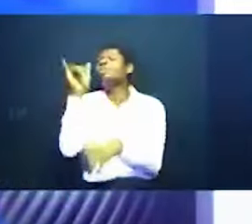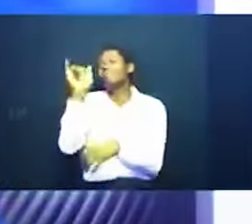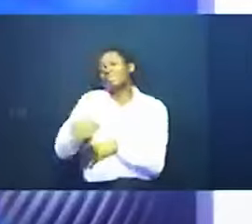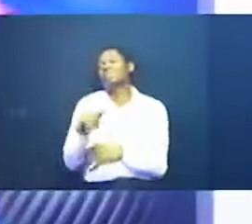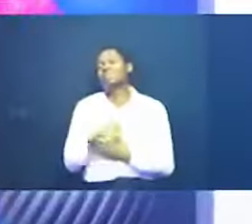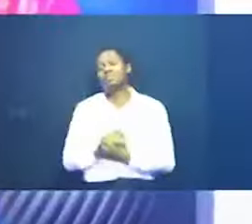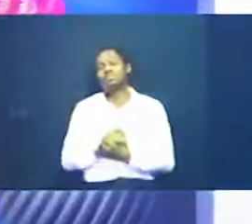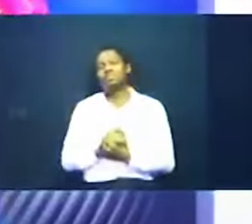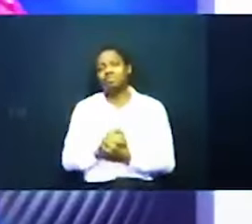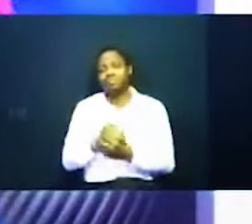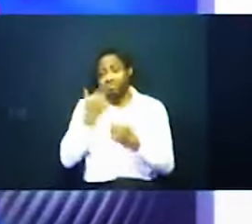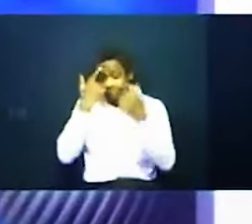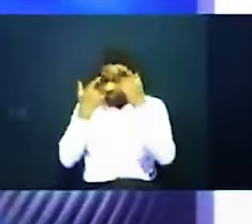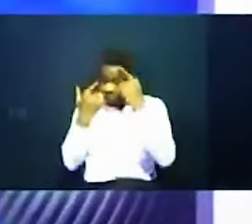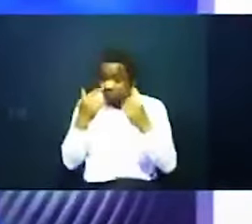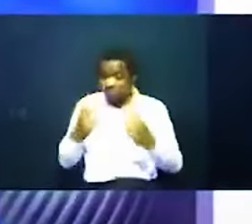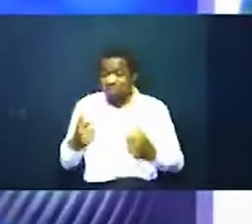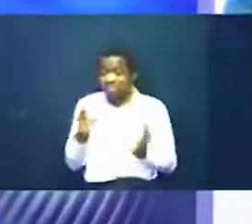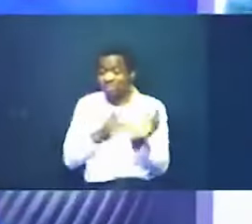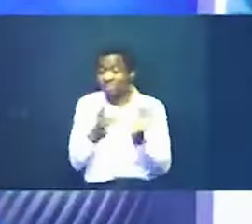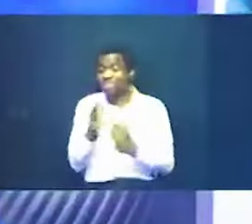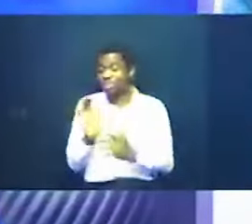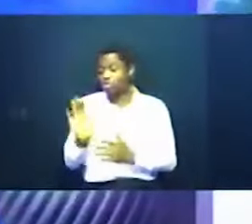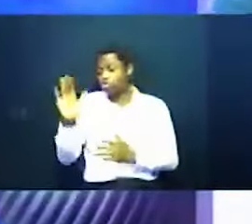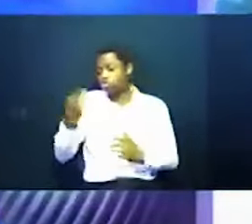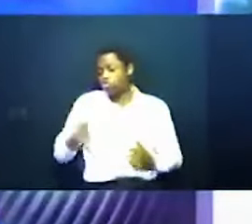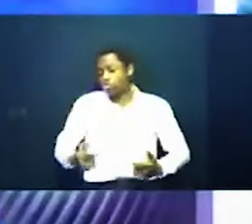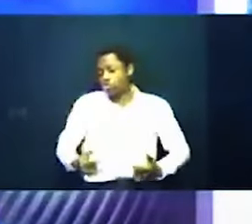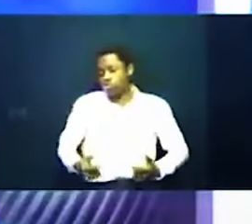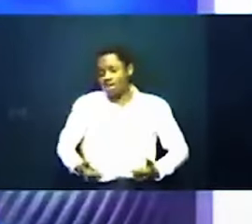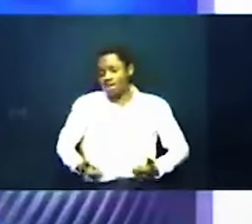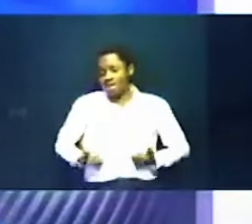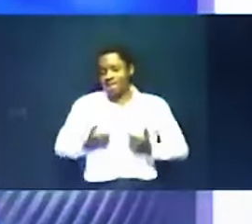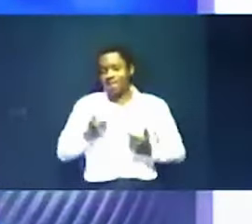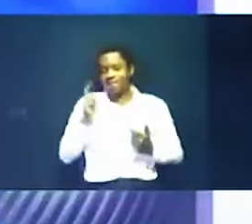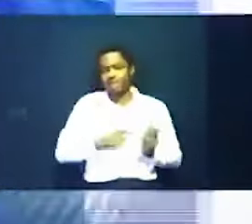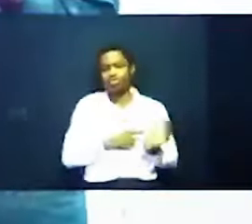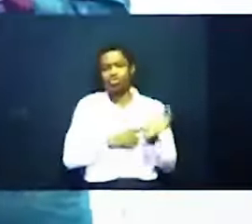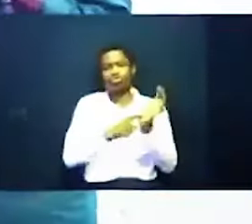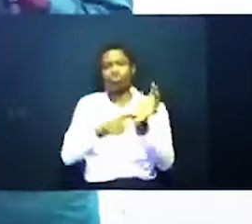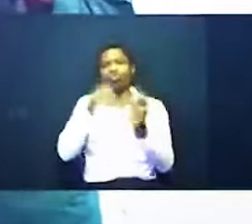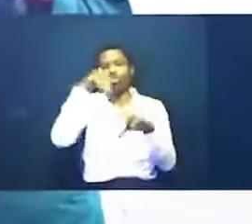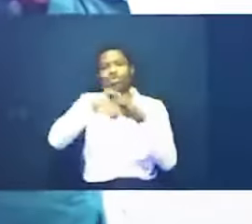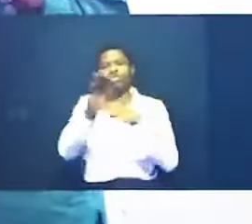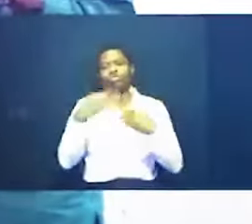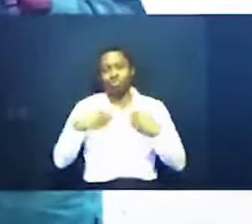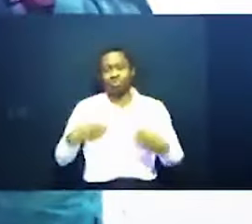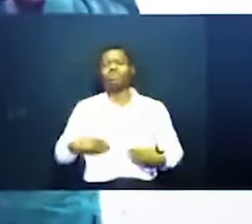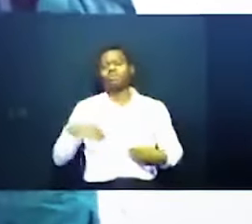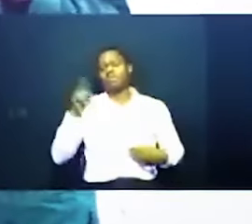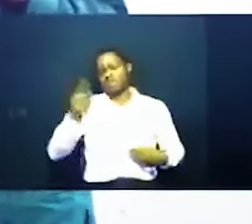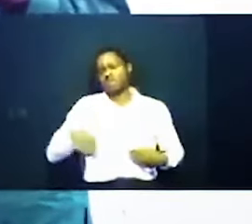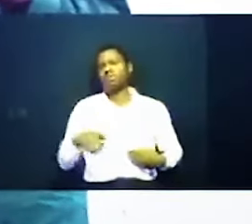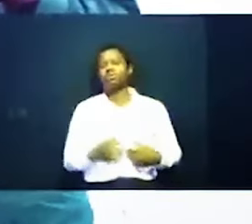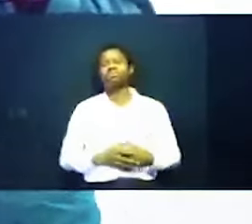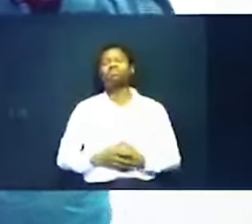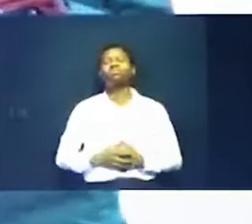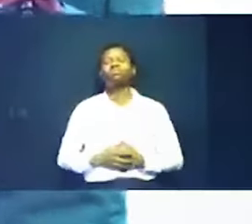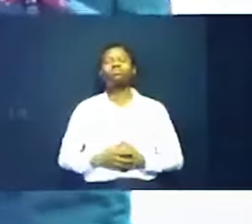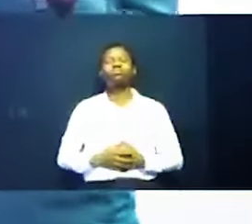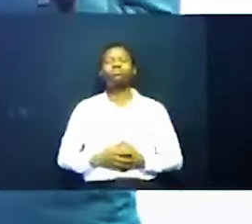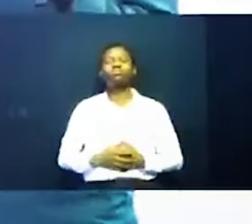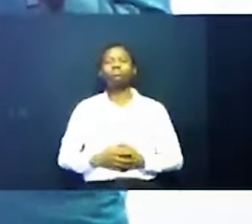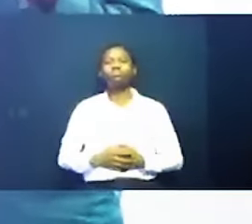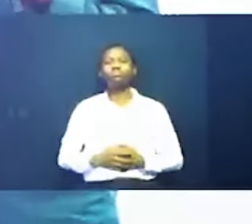life should be seen in your body. It's hanse enu ni suban a onyankopon esiesie yen amayase entini nkwa no